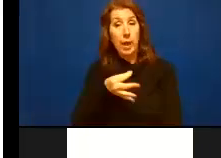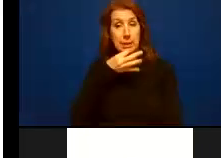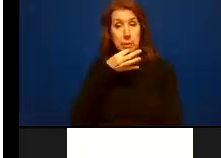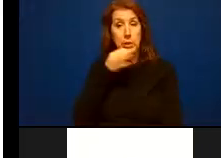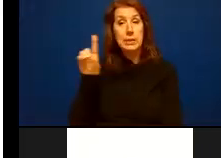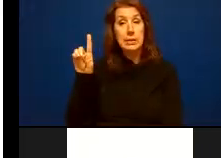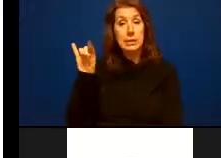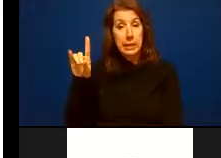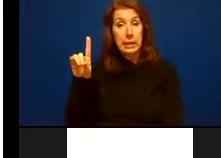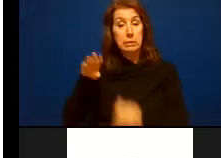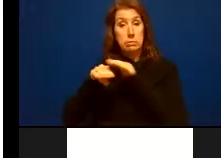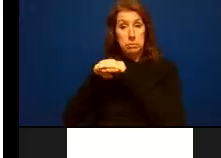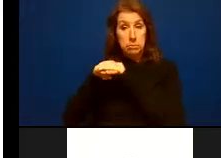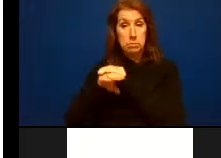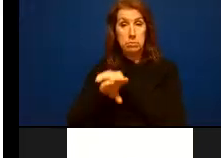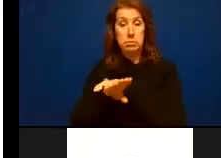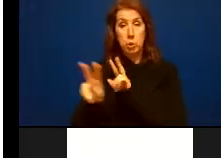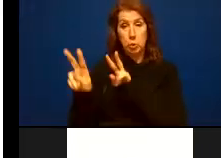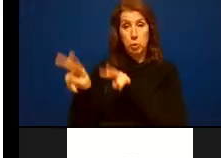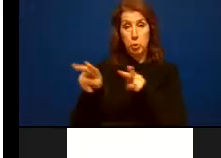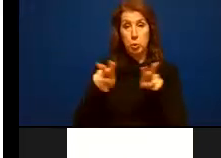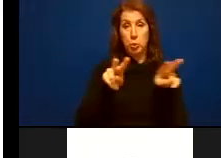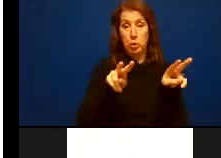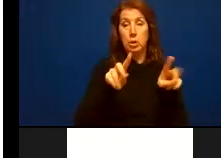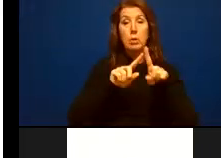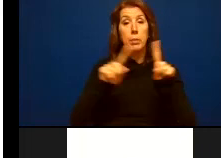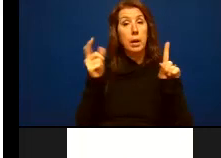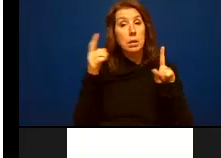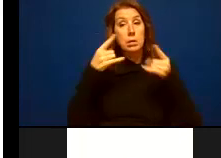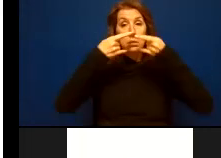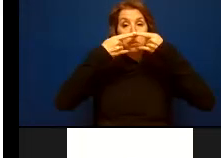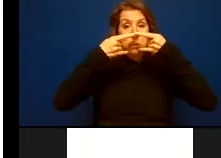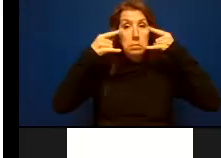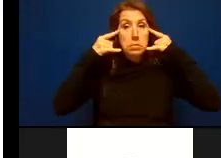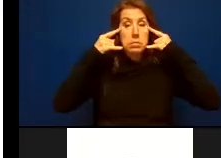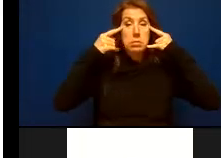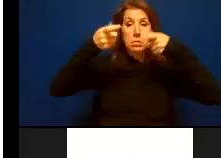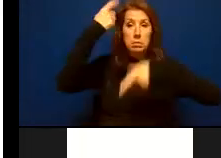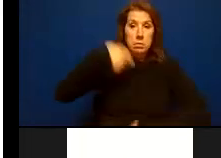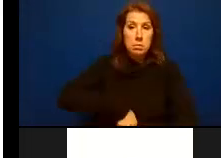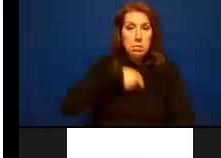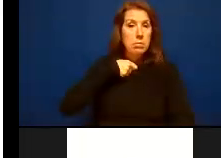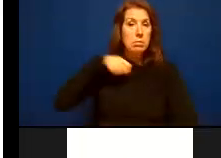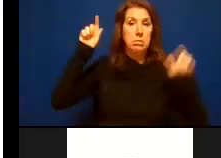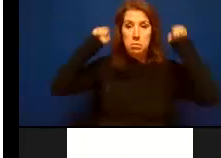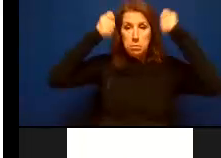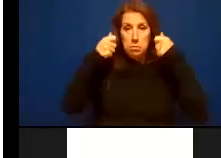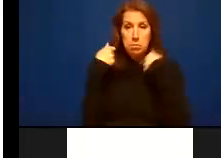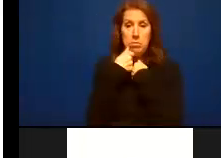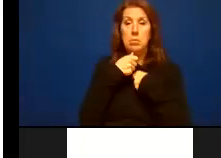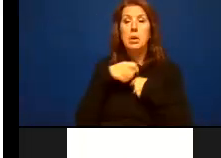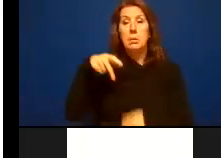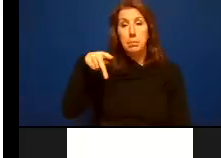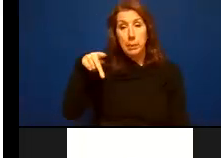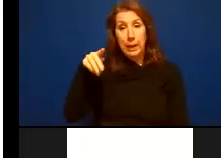tours, but with a whole lot of PPE and under a whole lot of conditions. Record reviews, it may be a whole